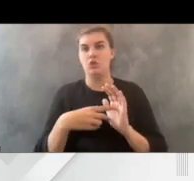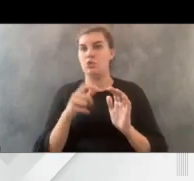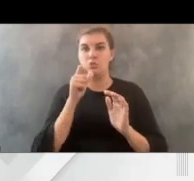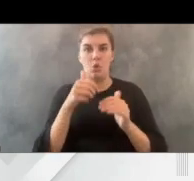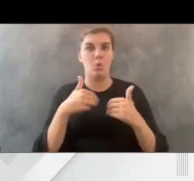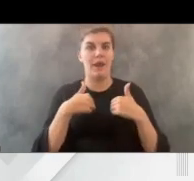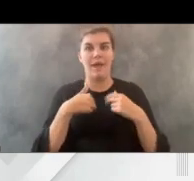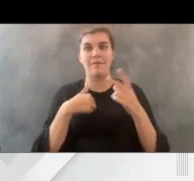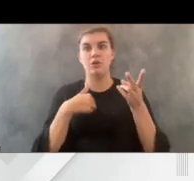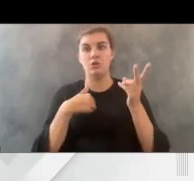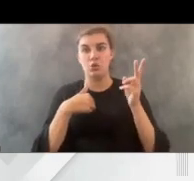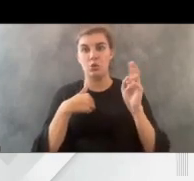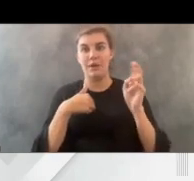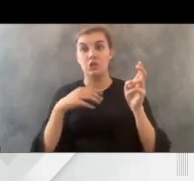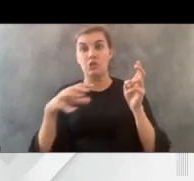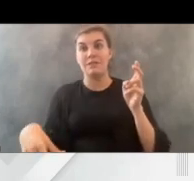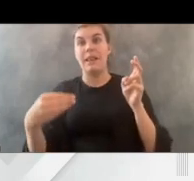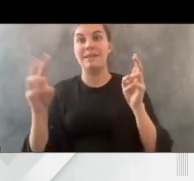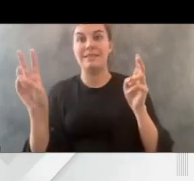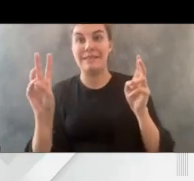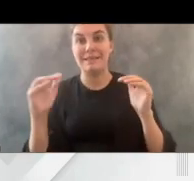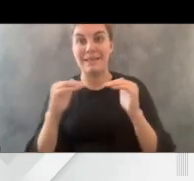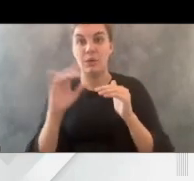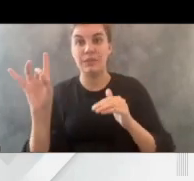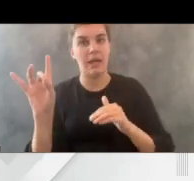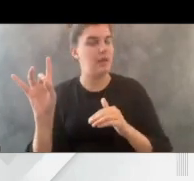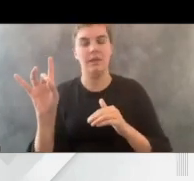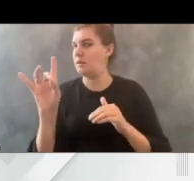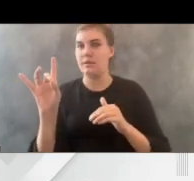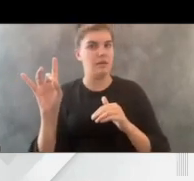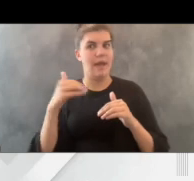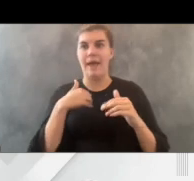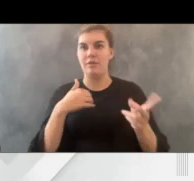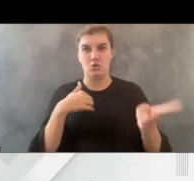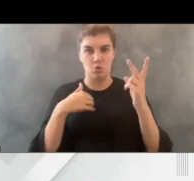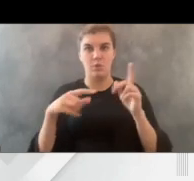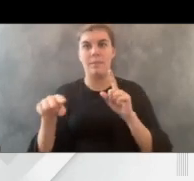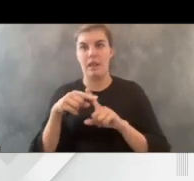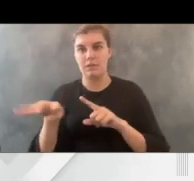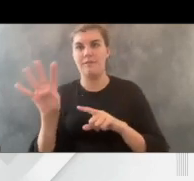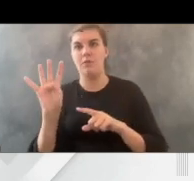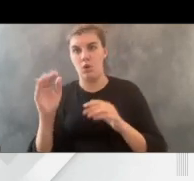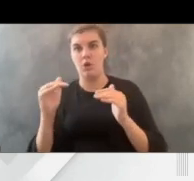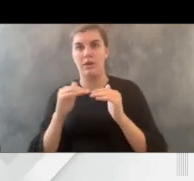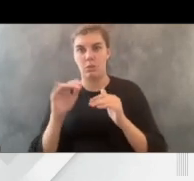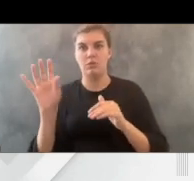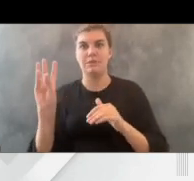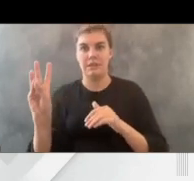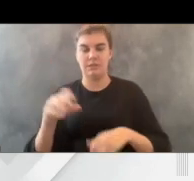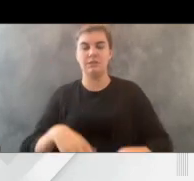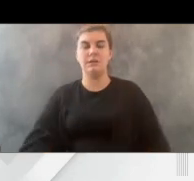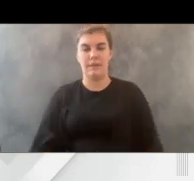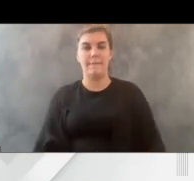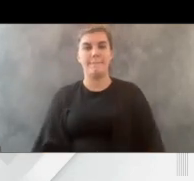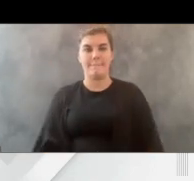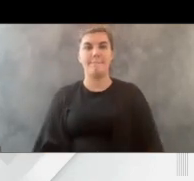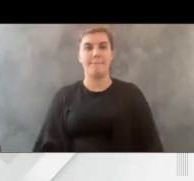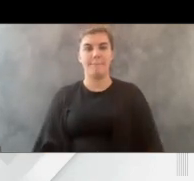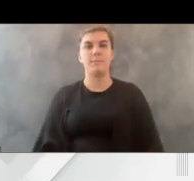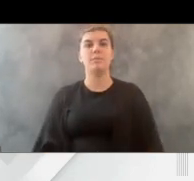Another common requirement is the change of grade. The change of grade requirement is more clearly articulated in the final